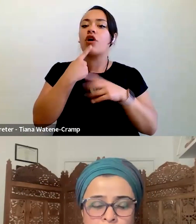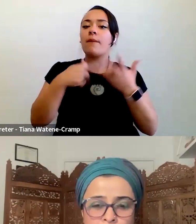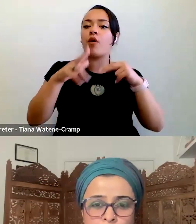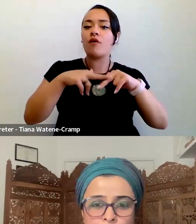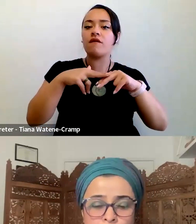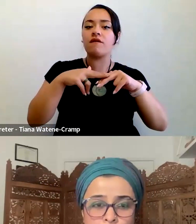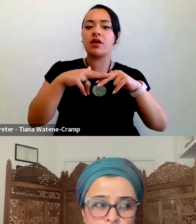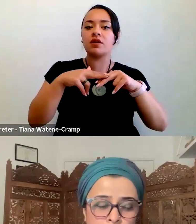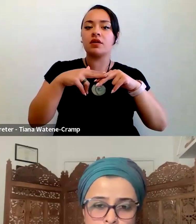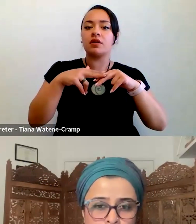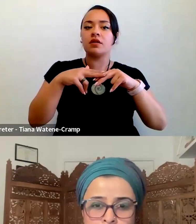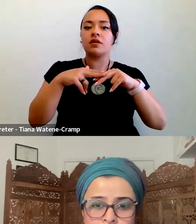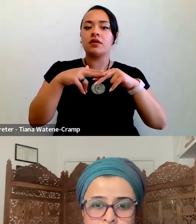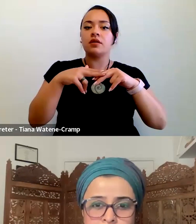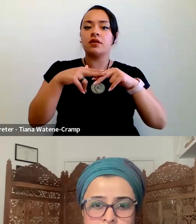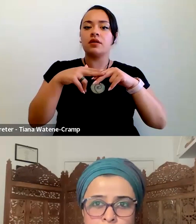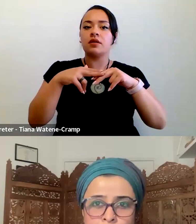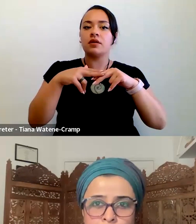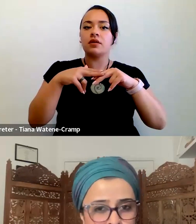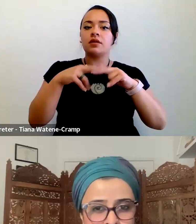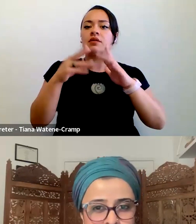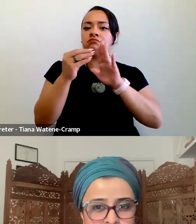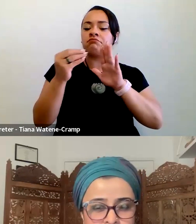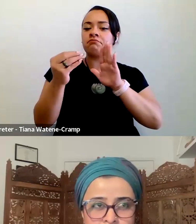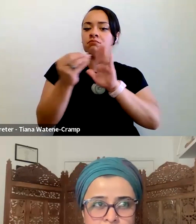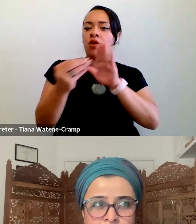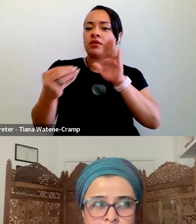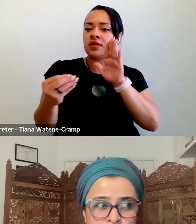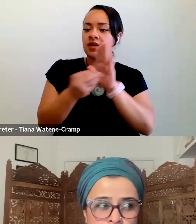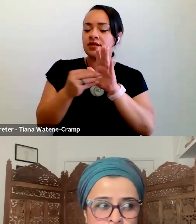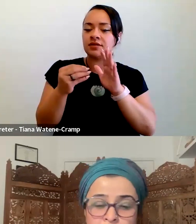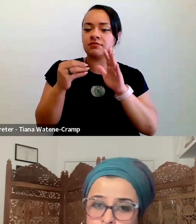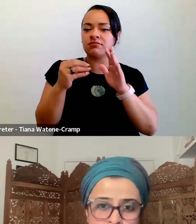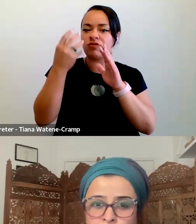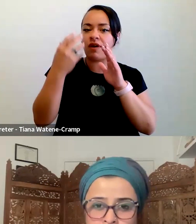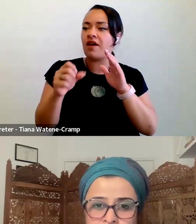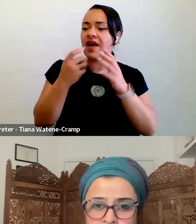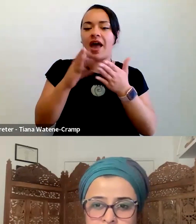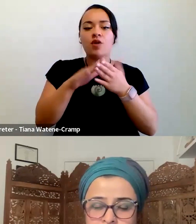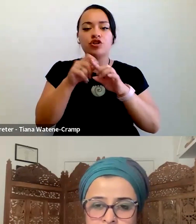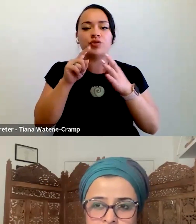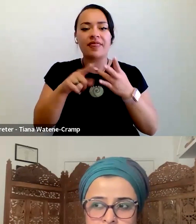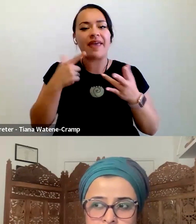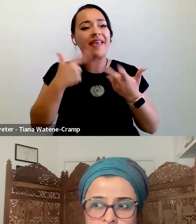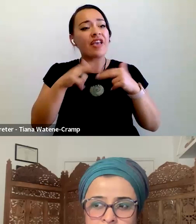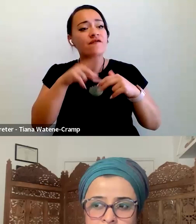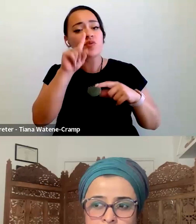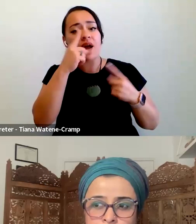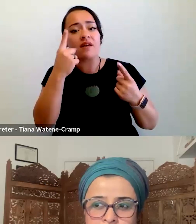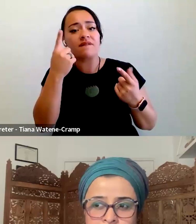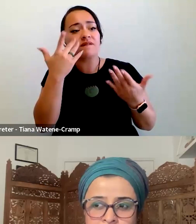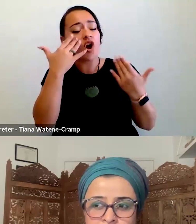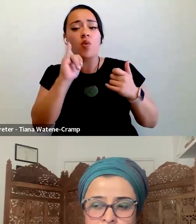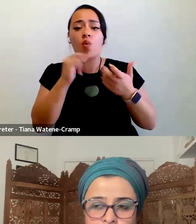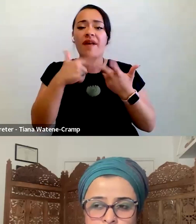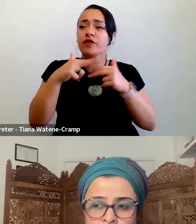within the way that you recruit board members? How are you going about it? If you're not getting it, why are you not getting it? And again,